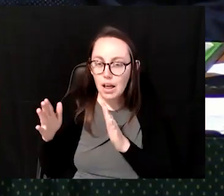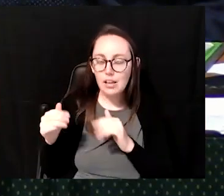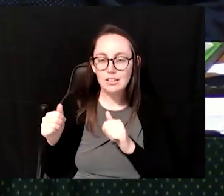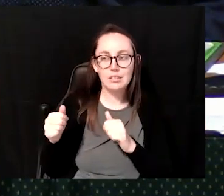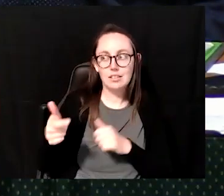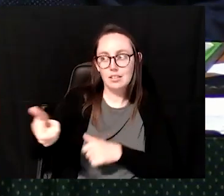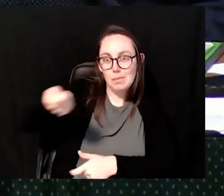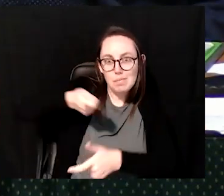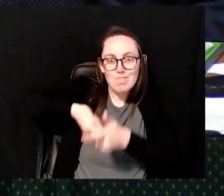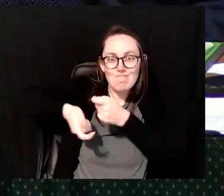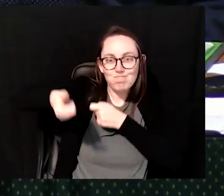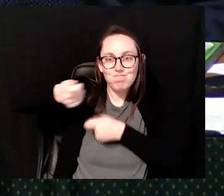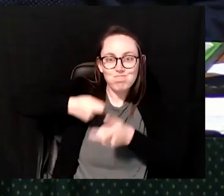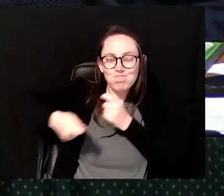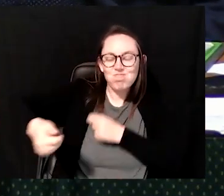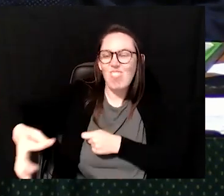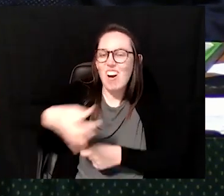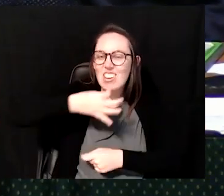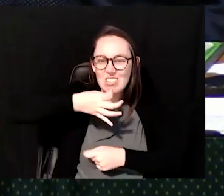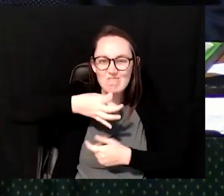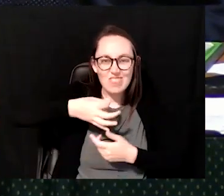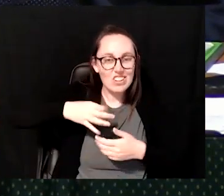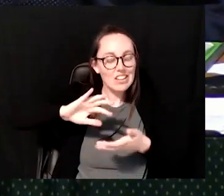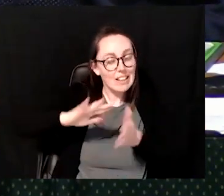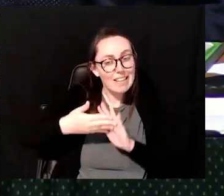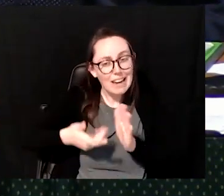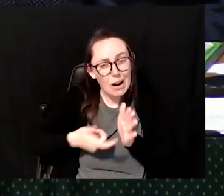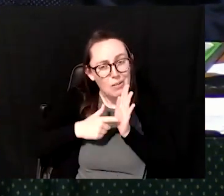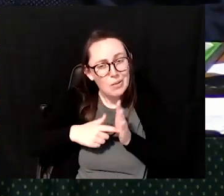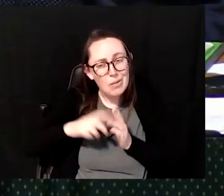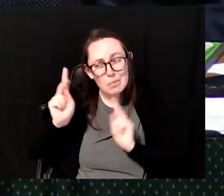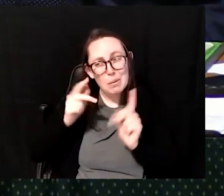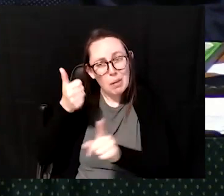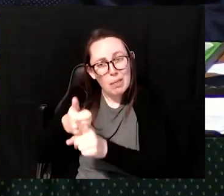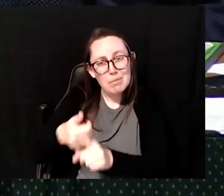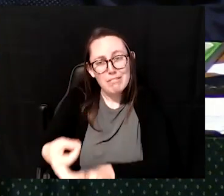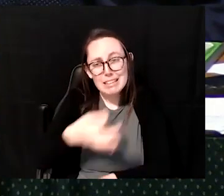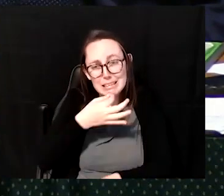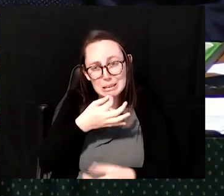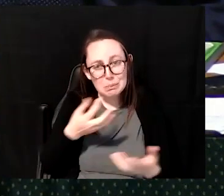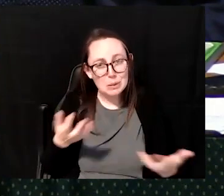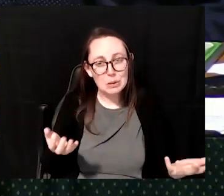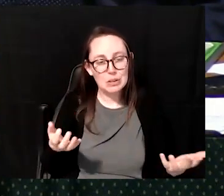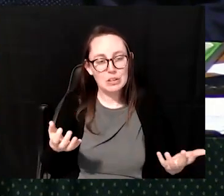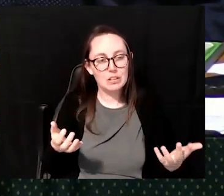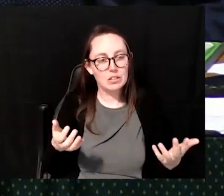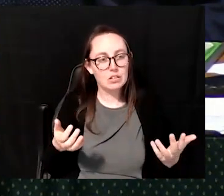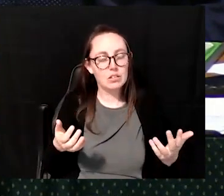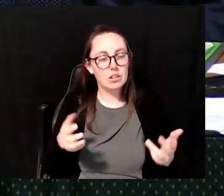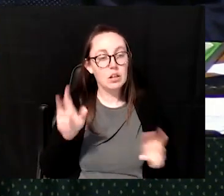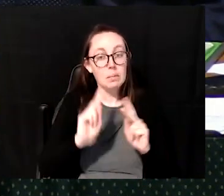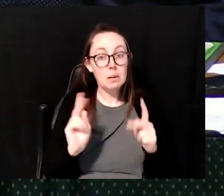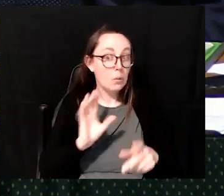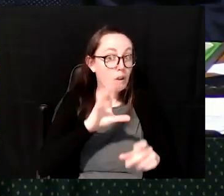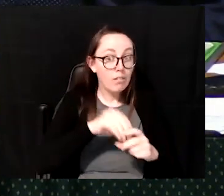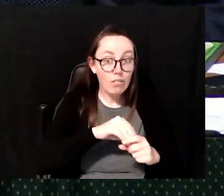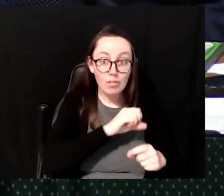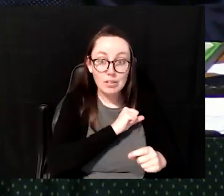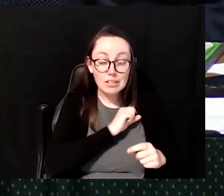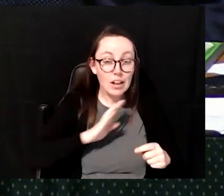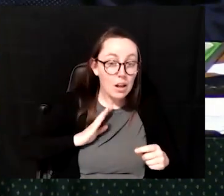the town really needs that elected select board members and current Town